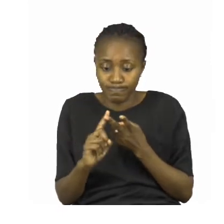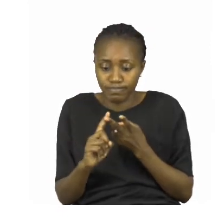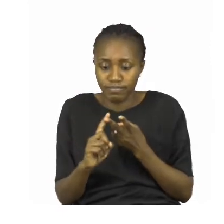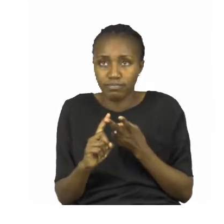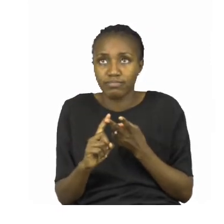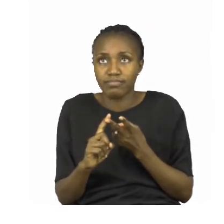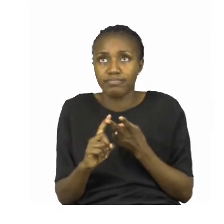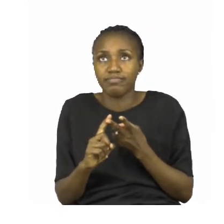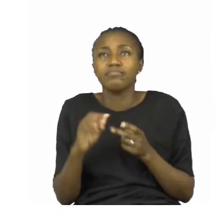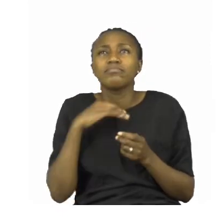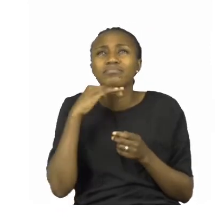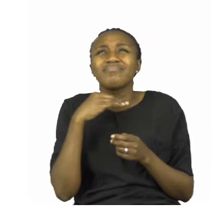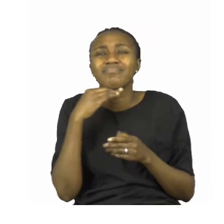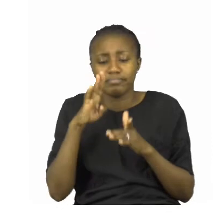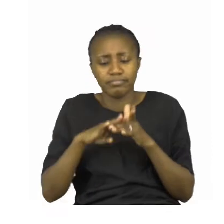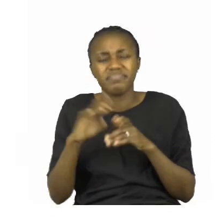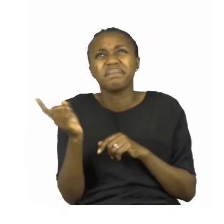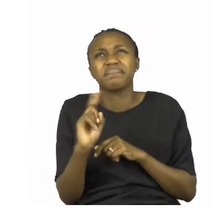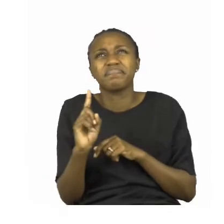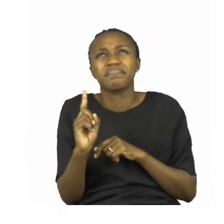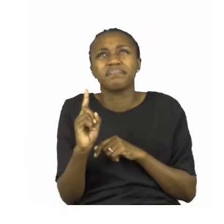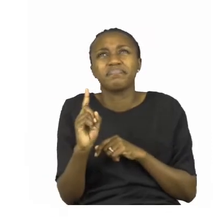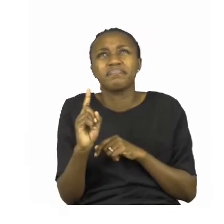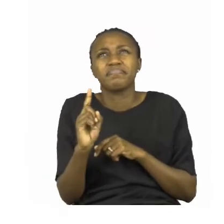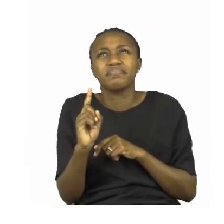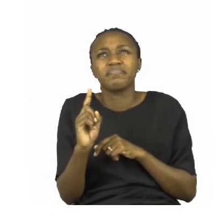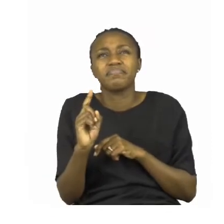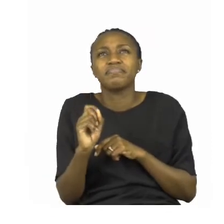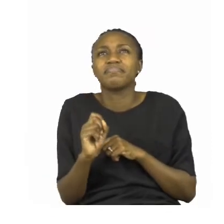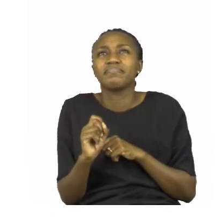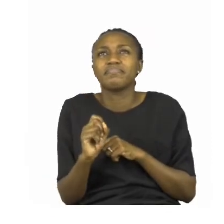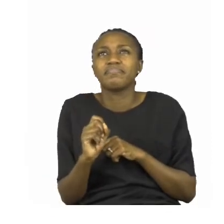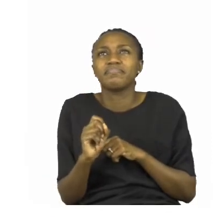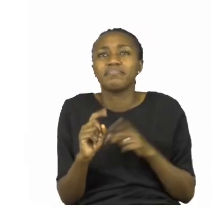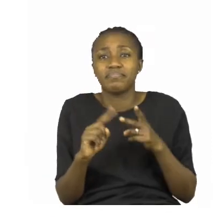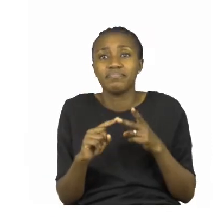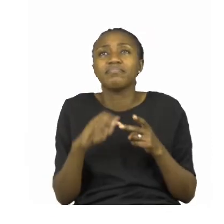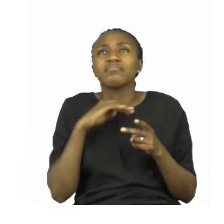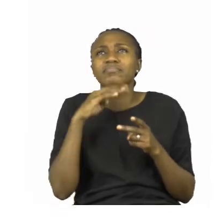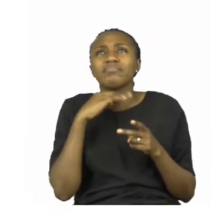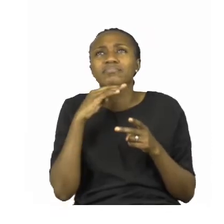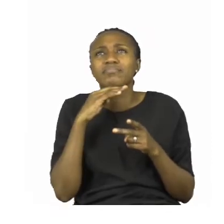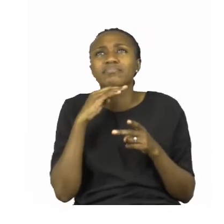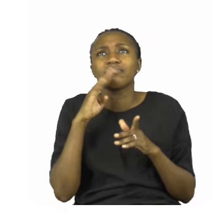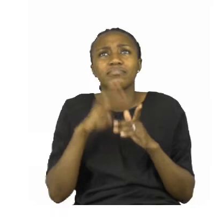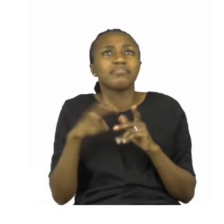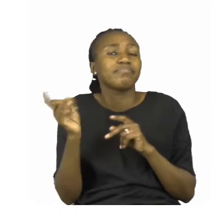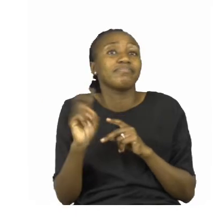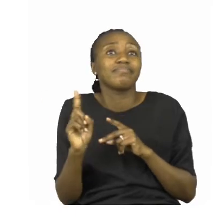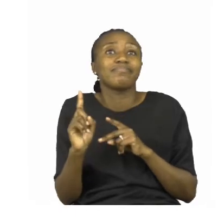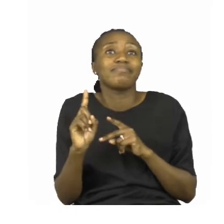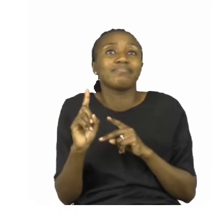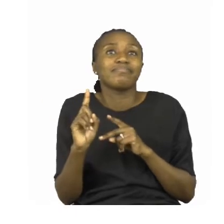Number 2 says, what is the story about? What